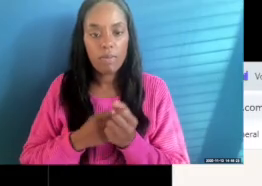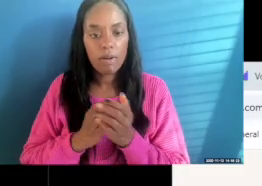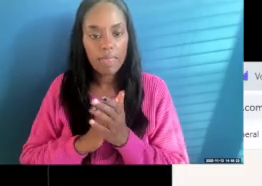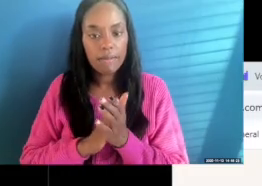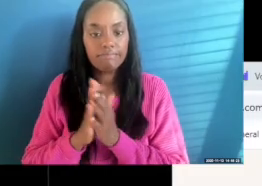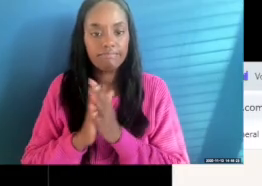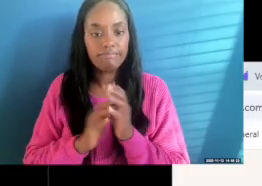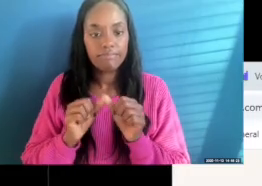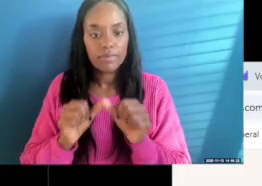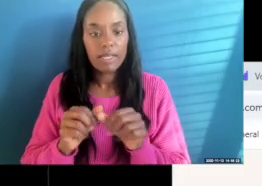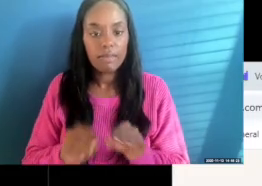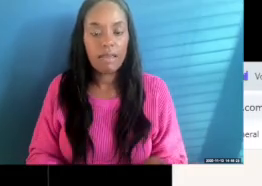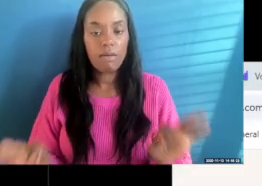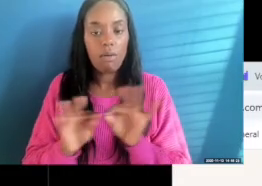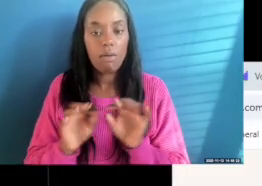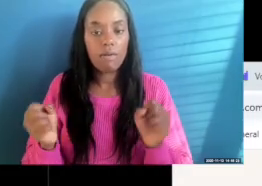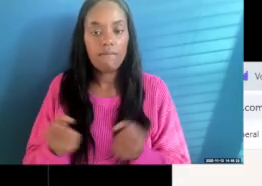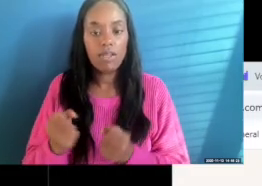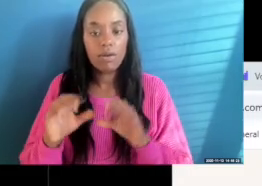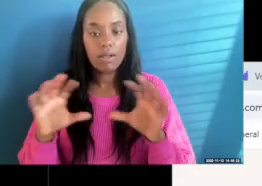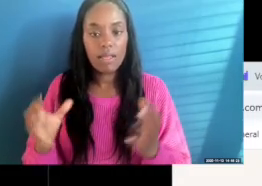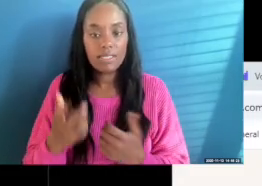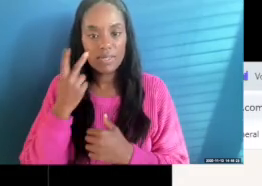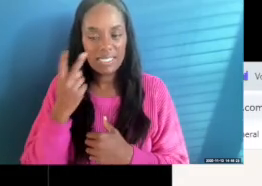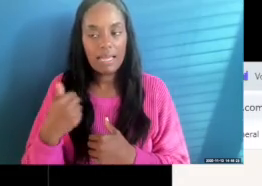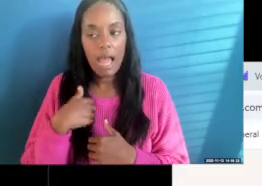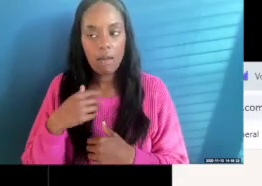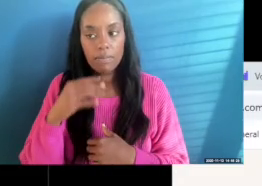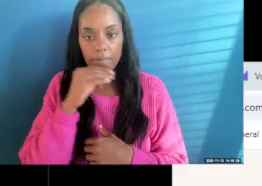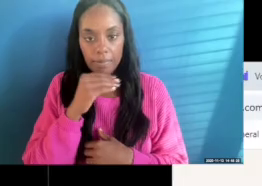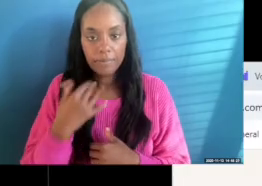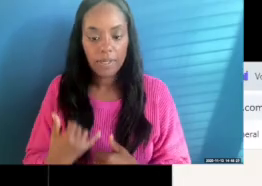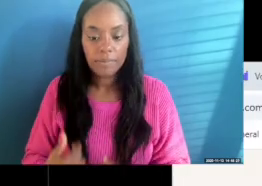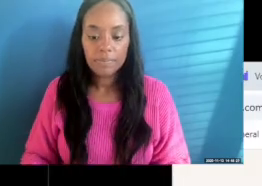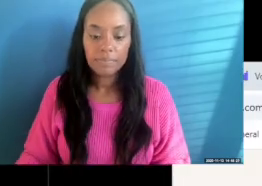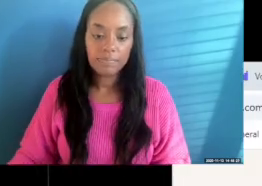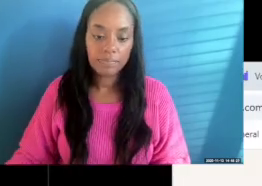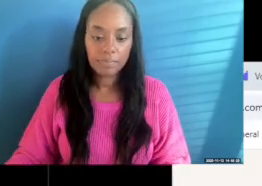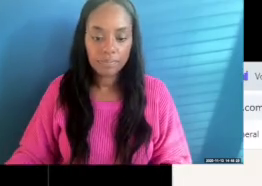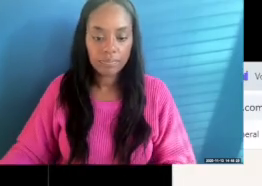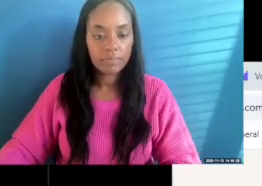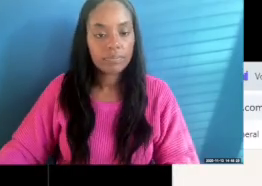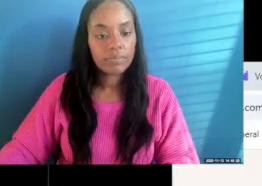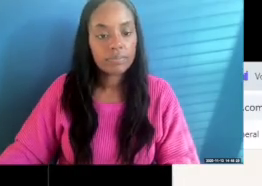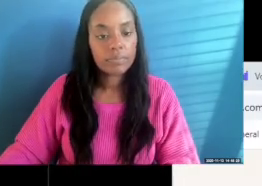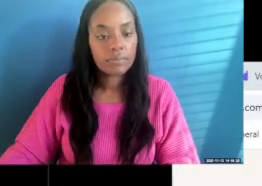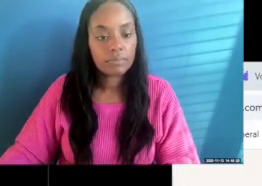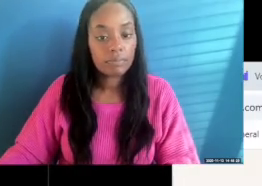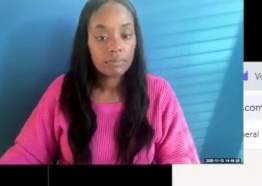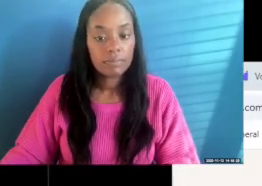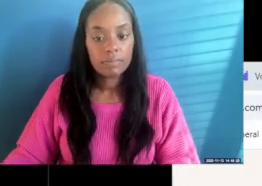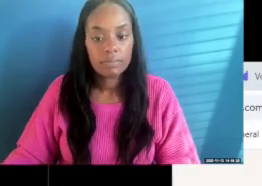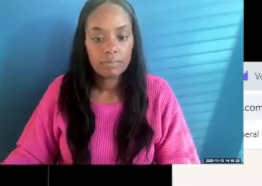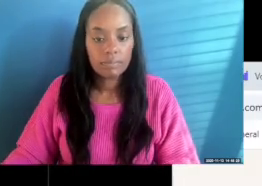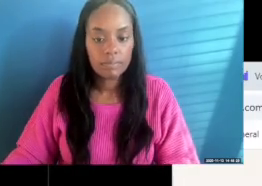that perhaps we could carve out more through 4 through 6 as a tranche within the HVIP funding to support